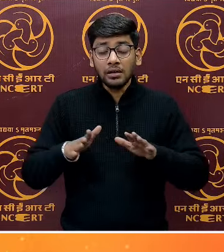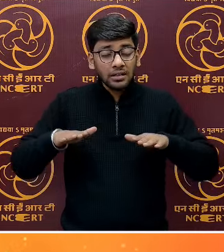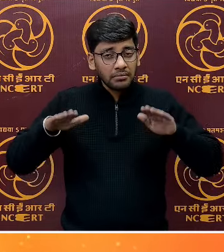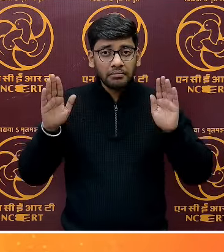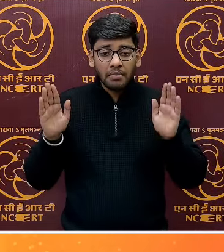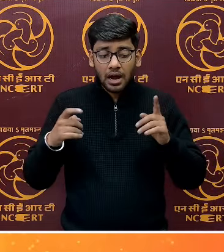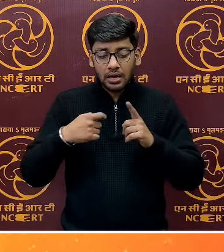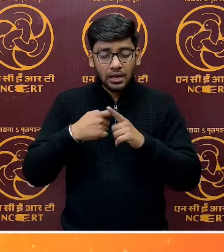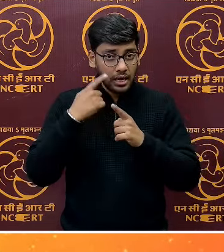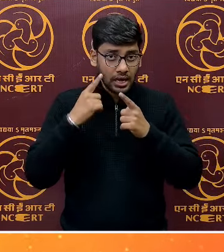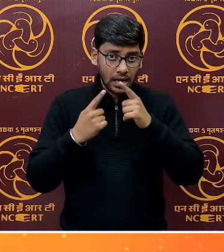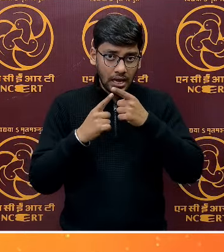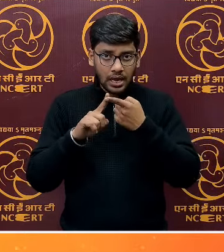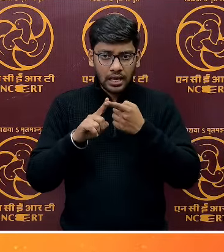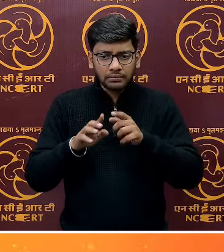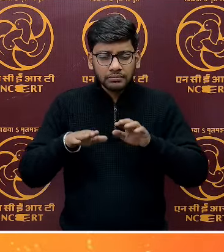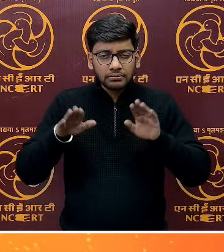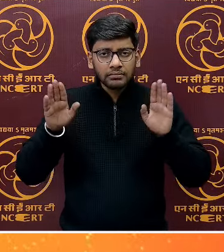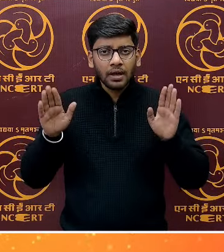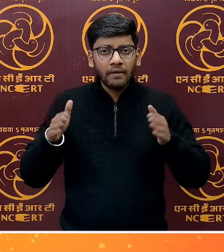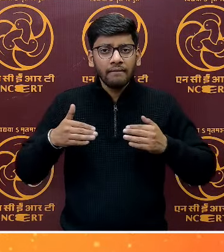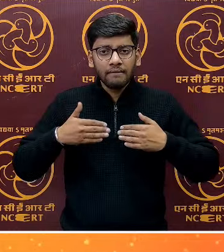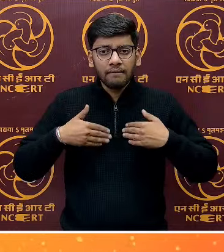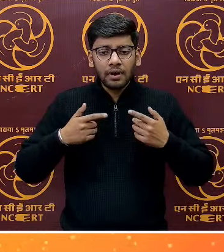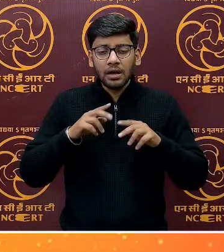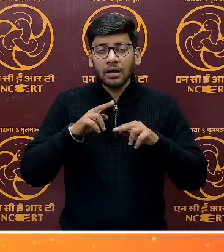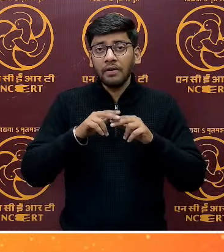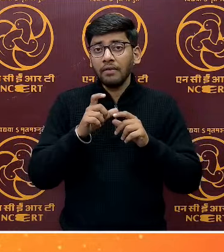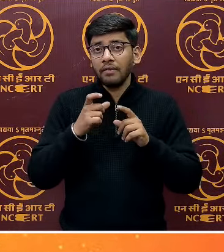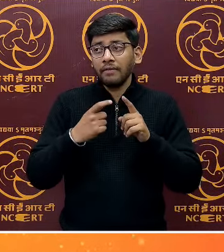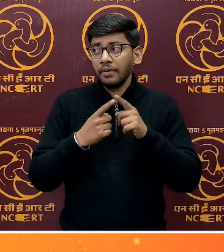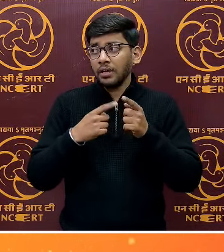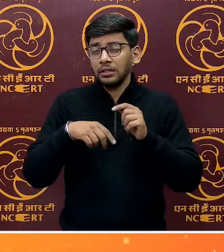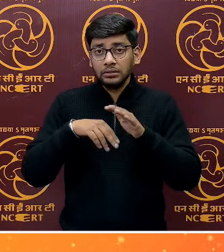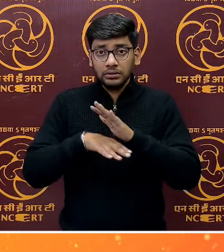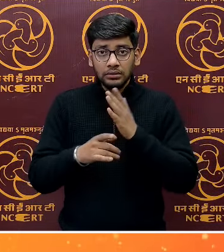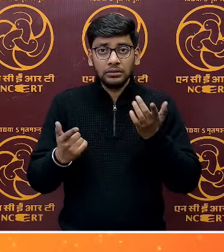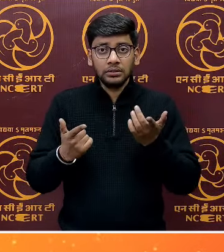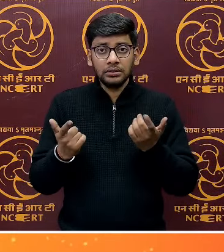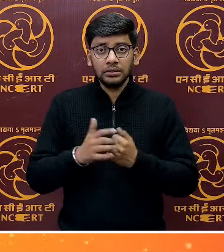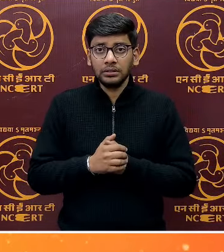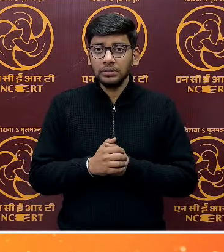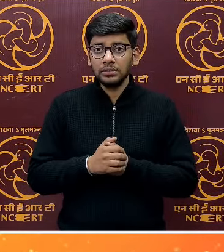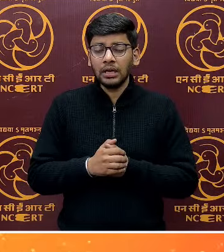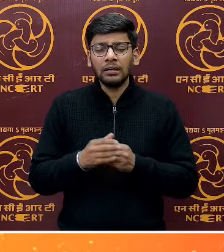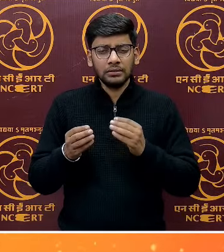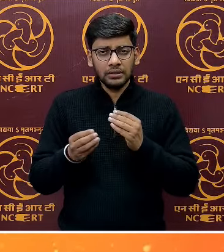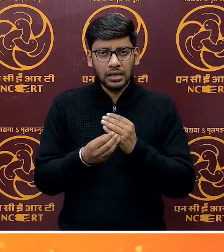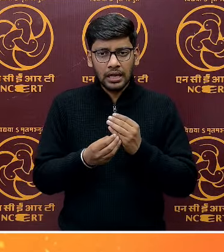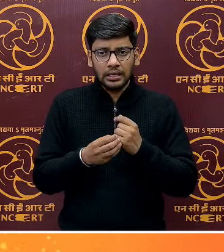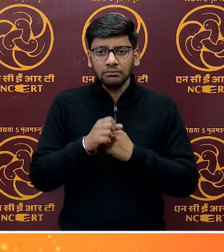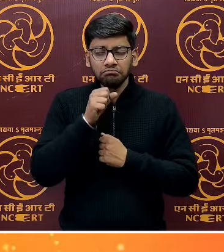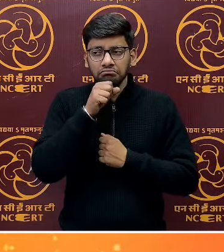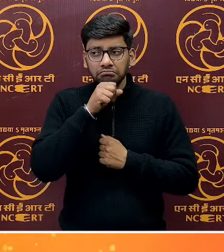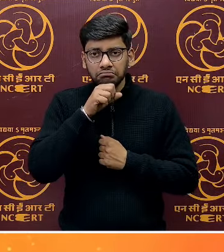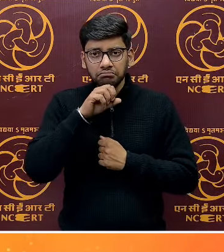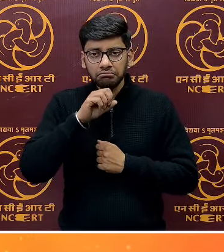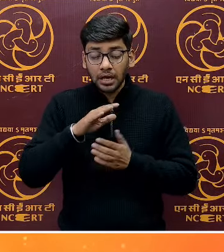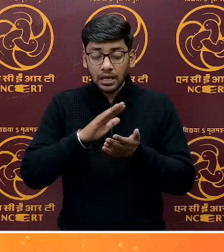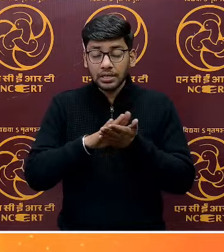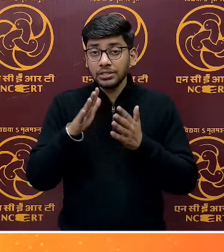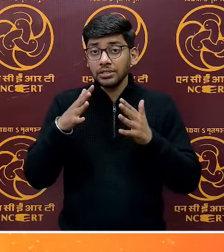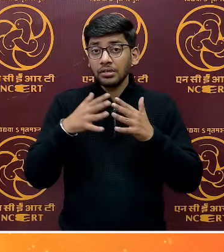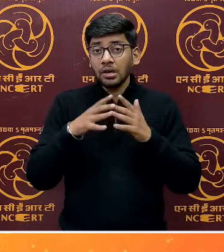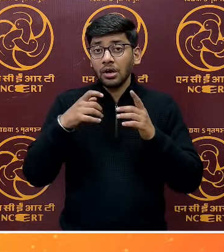own right, which which is it's a younger sister of hawk.